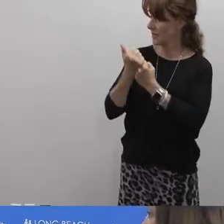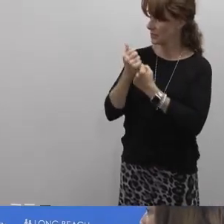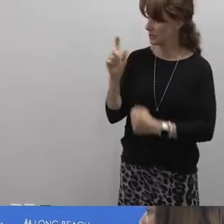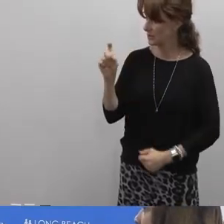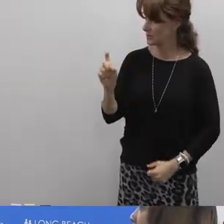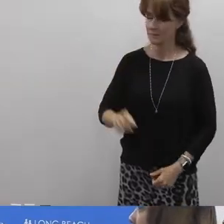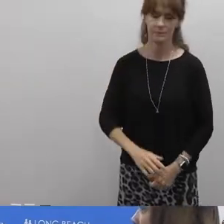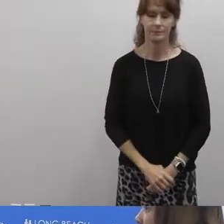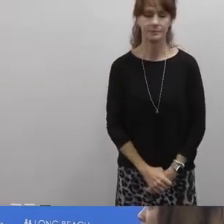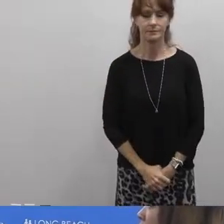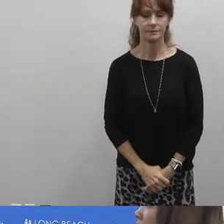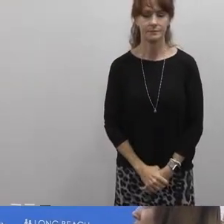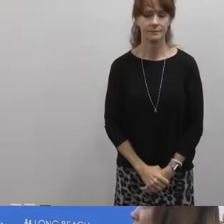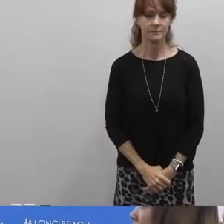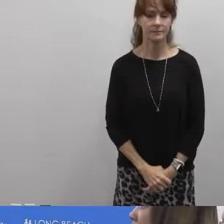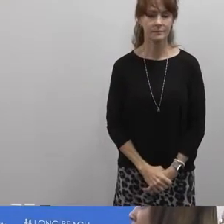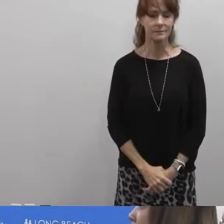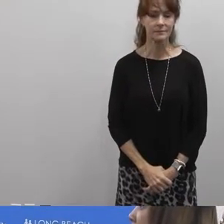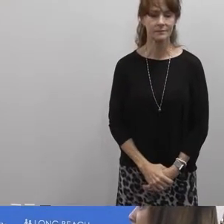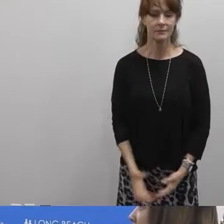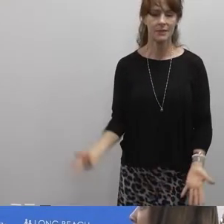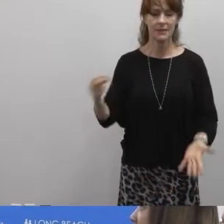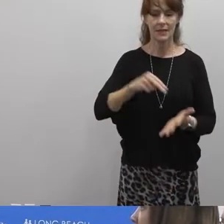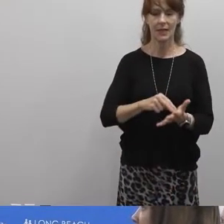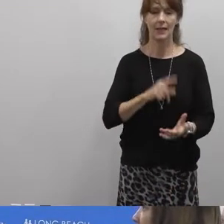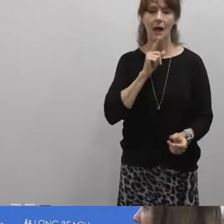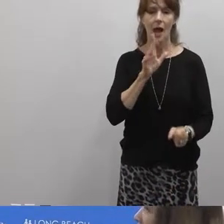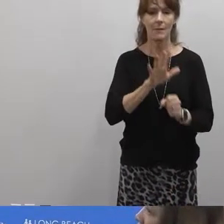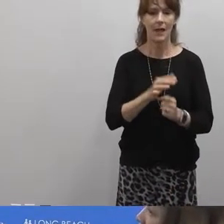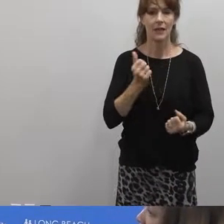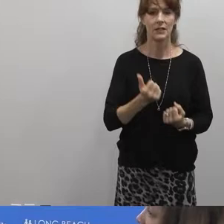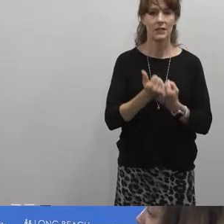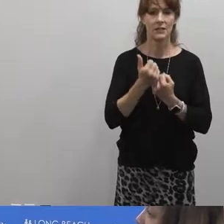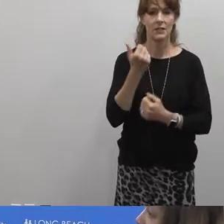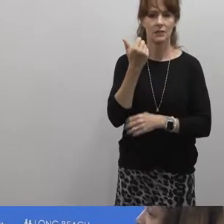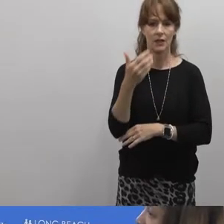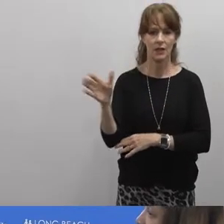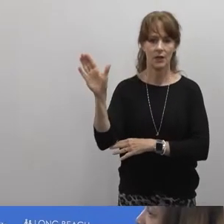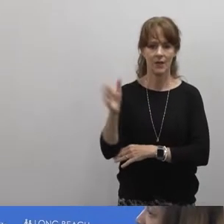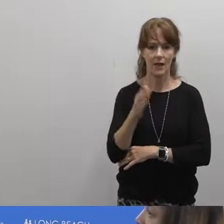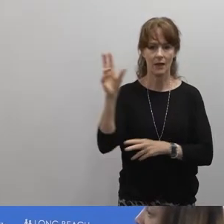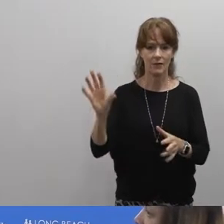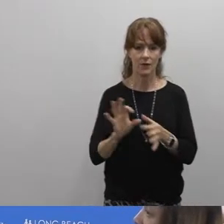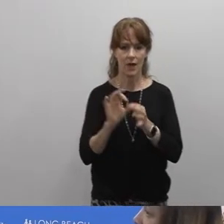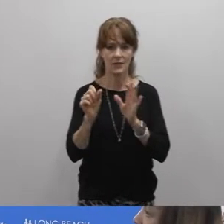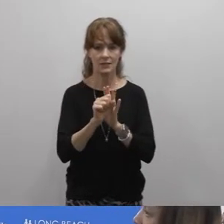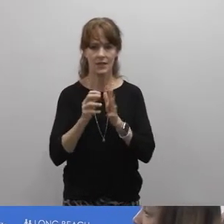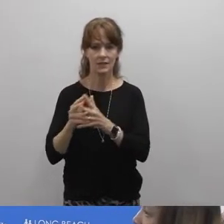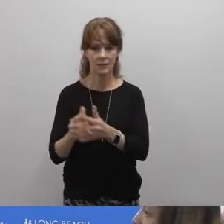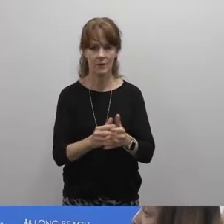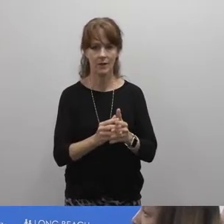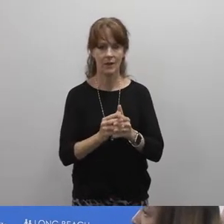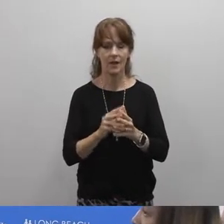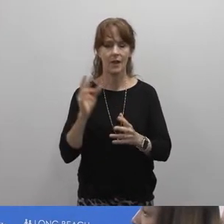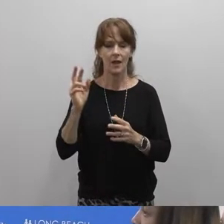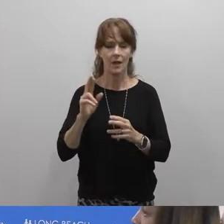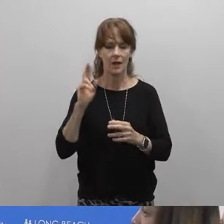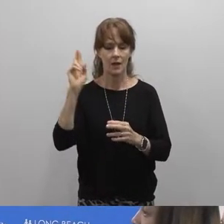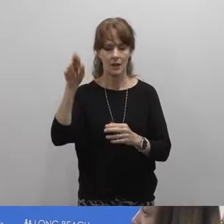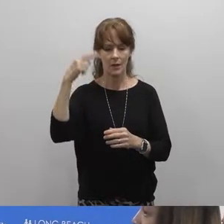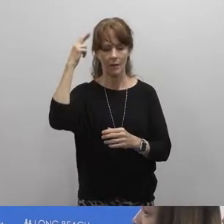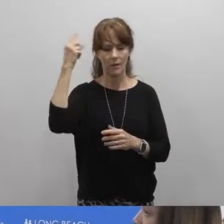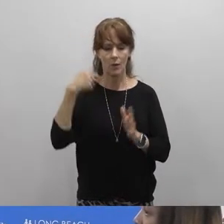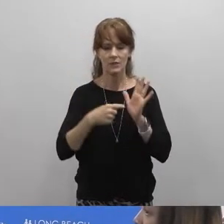Hand over your heart, ready to begin? I pledge allegiance to the flag of the United States of America and to the republic for which